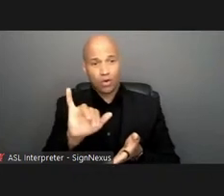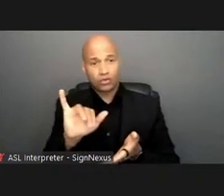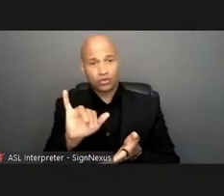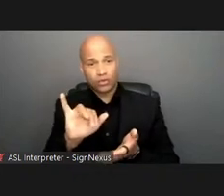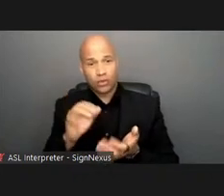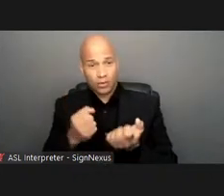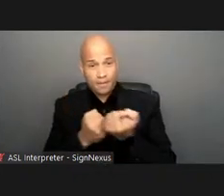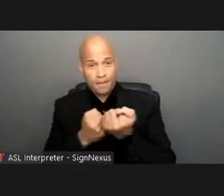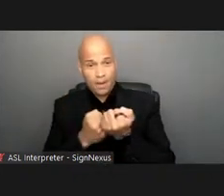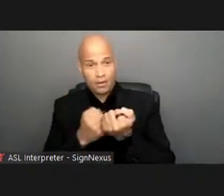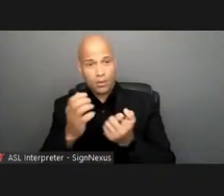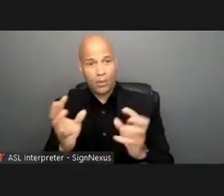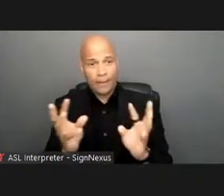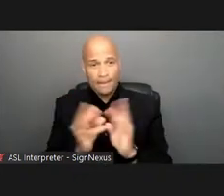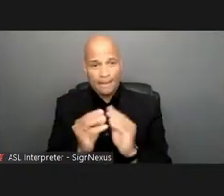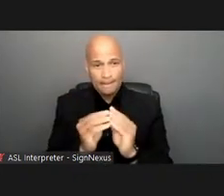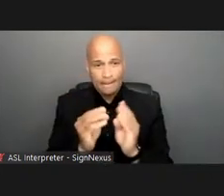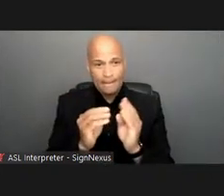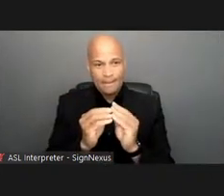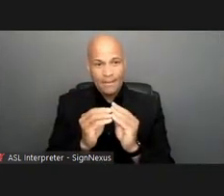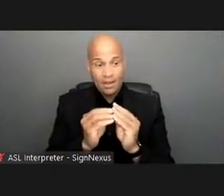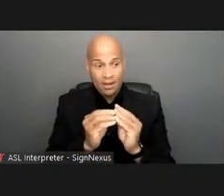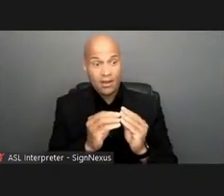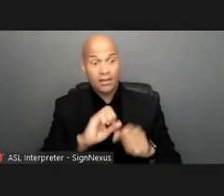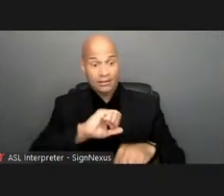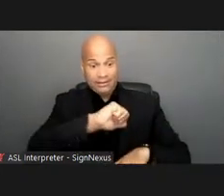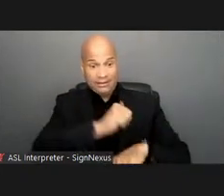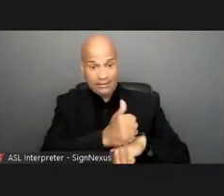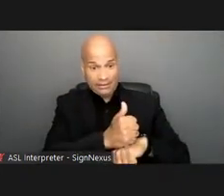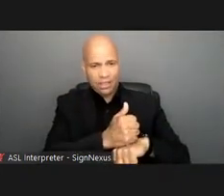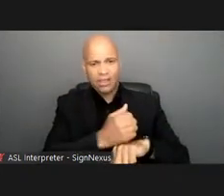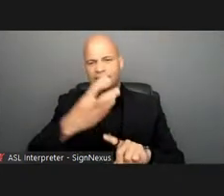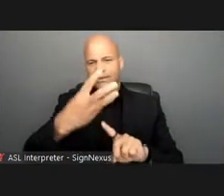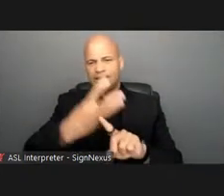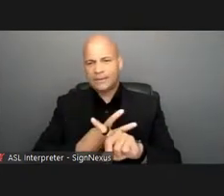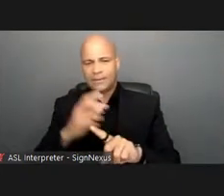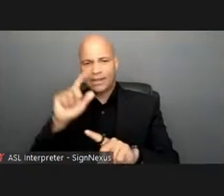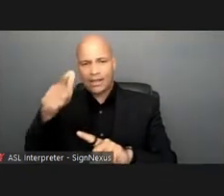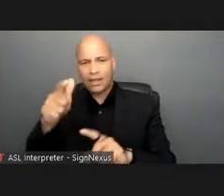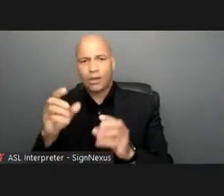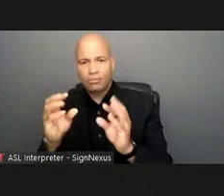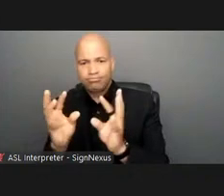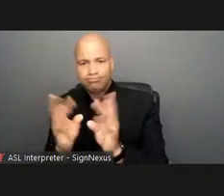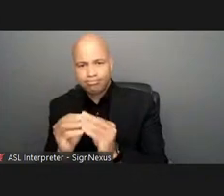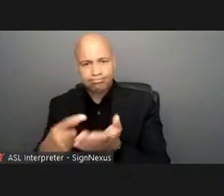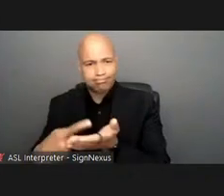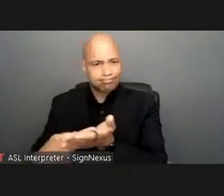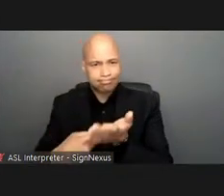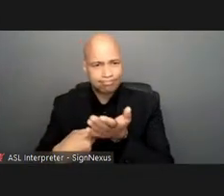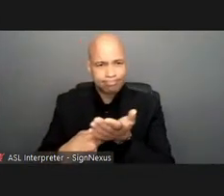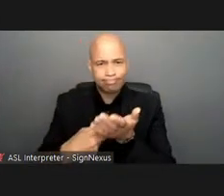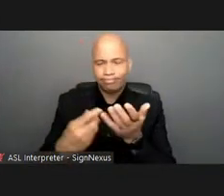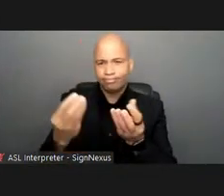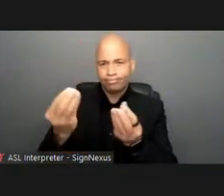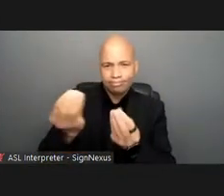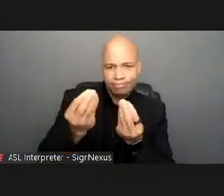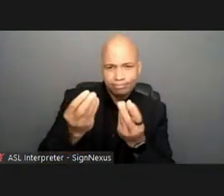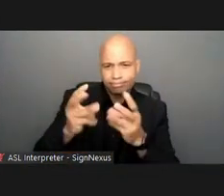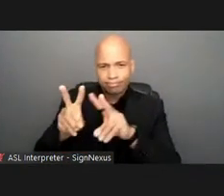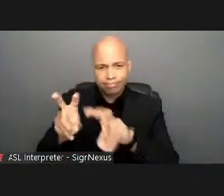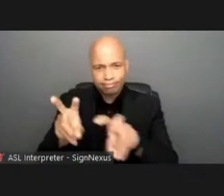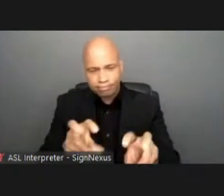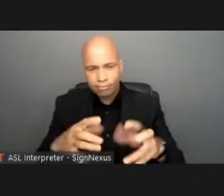on a bi-annual basis with the first meeting six months after project implementation to share updated data and Analysis and hear about potential